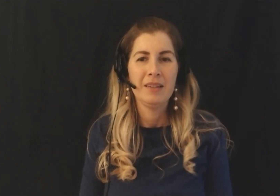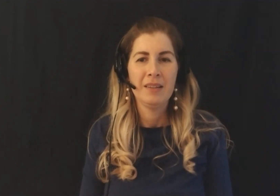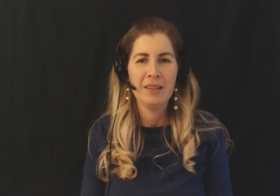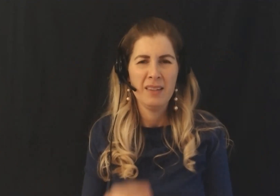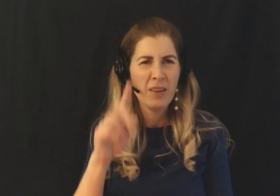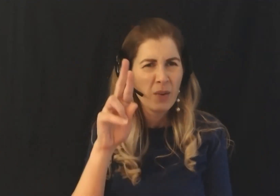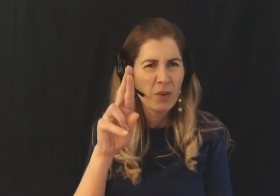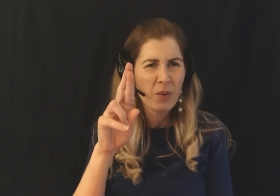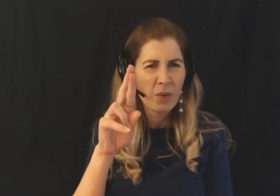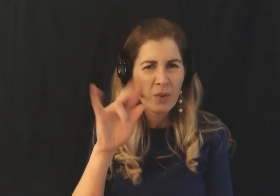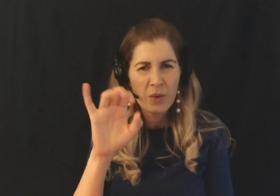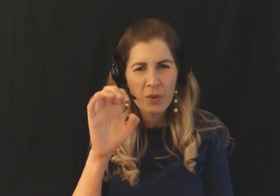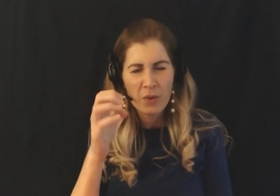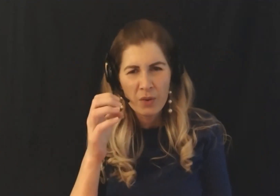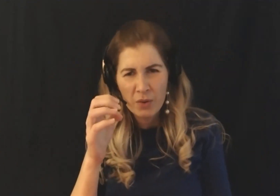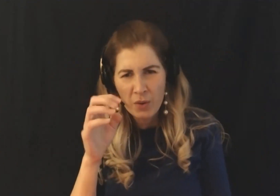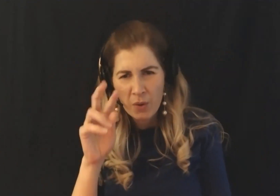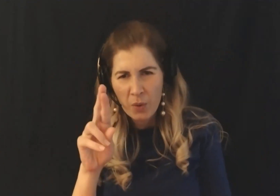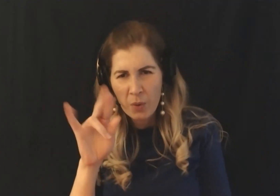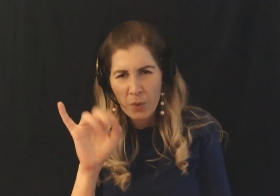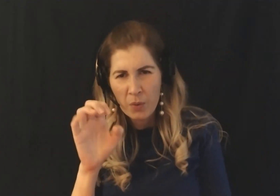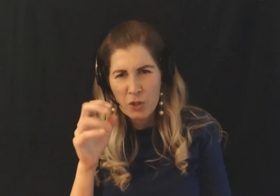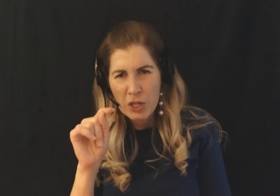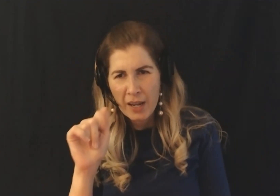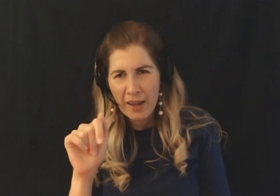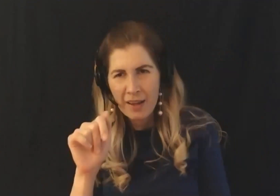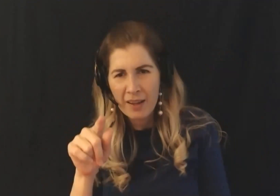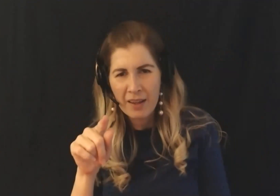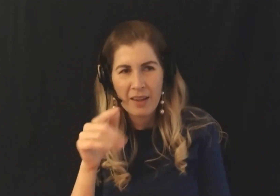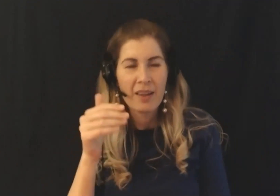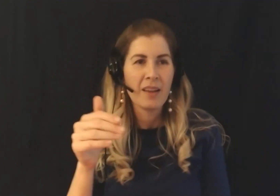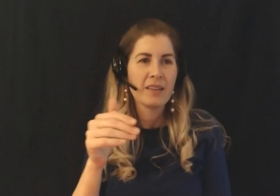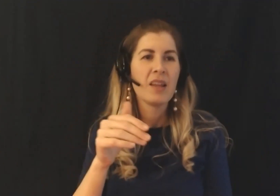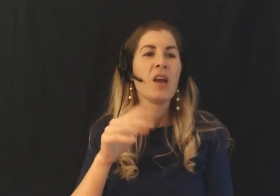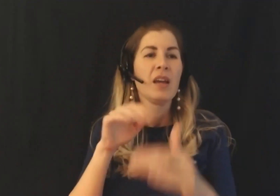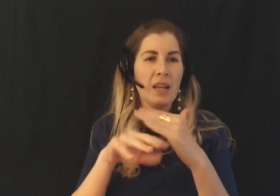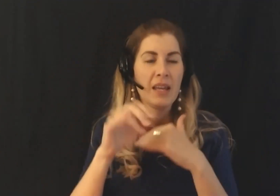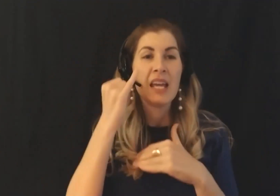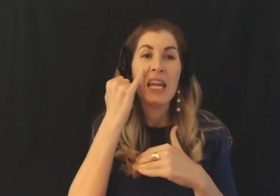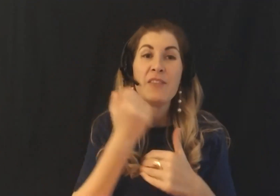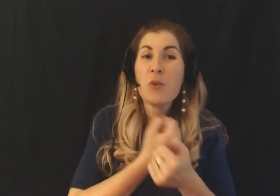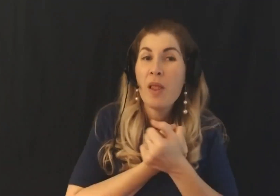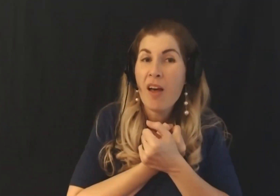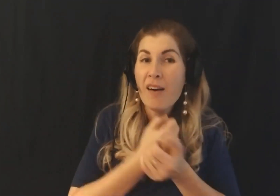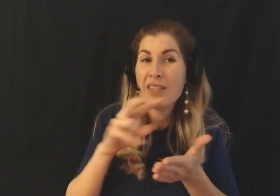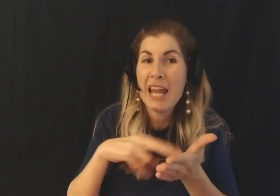Rashida, am I saying that right? Rashida? Yeah, yeah, Go ahead. right. Enter the room if you love to dance.